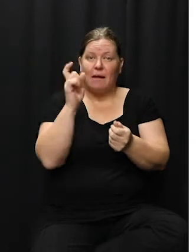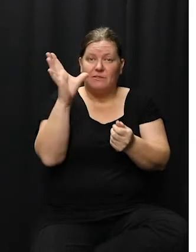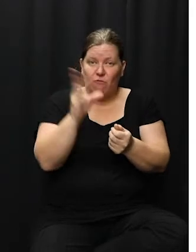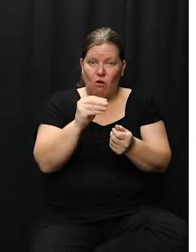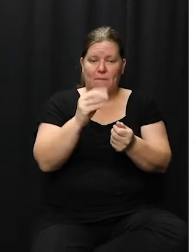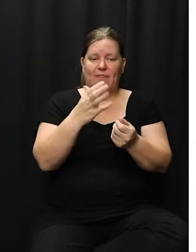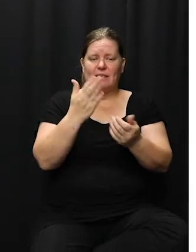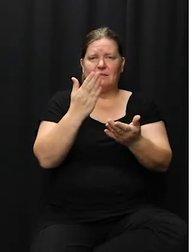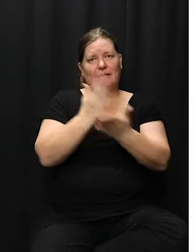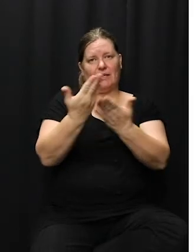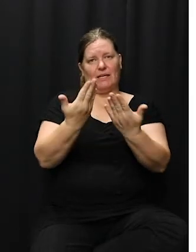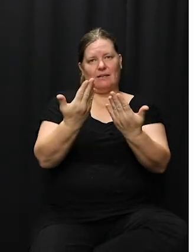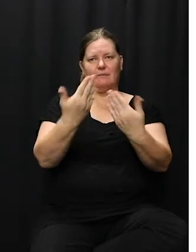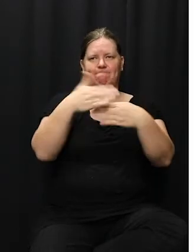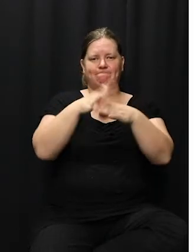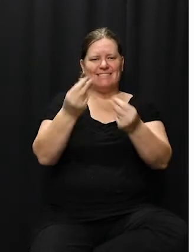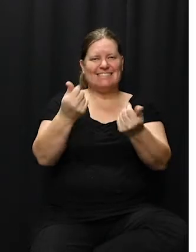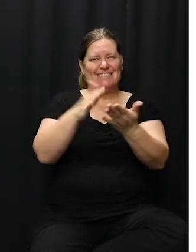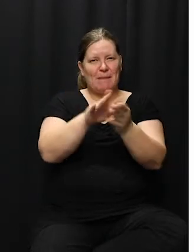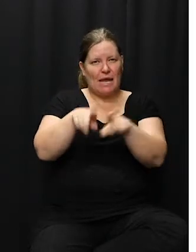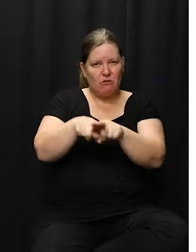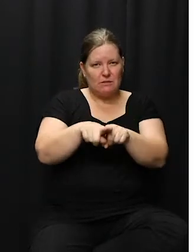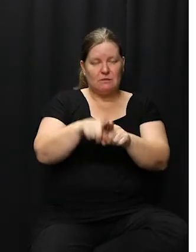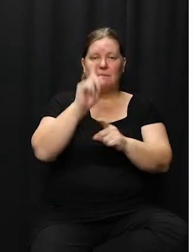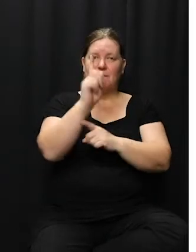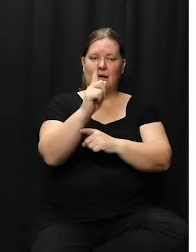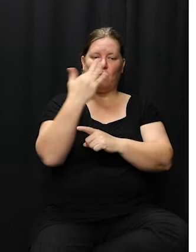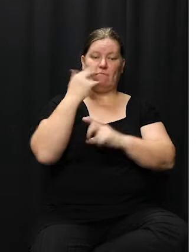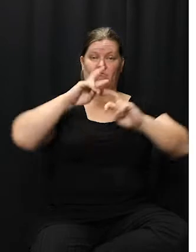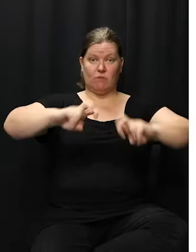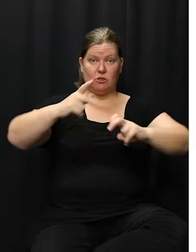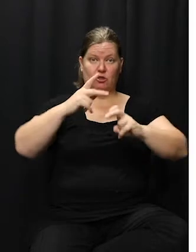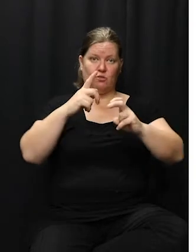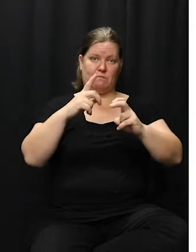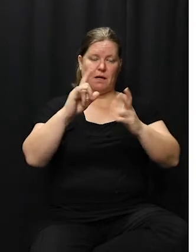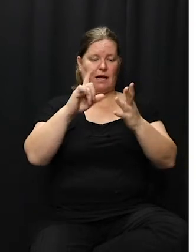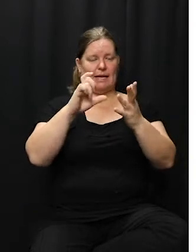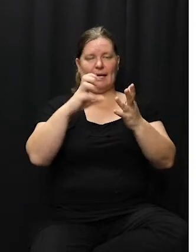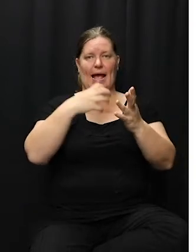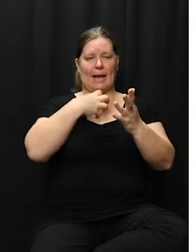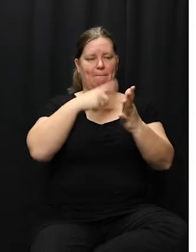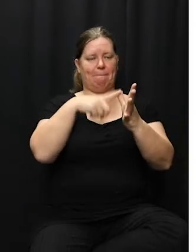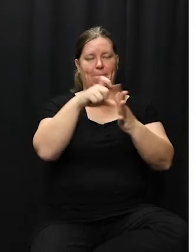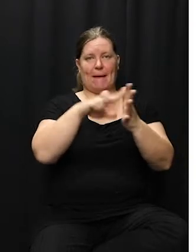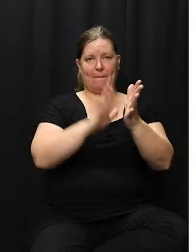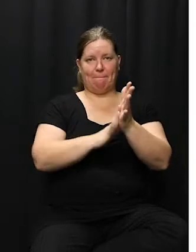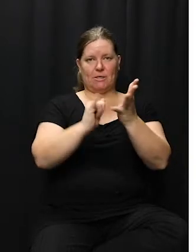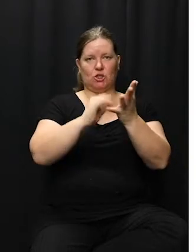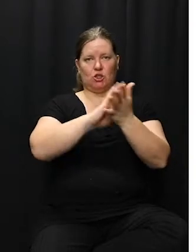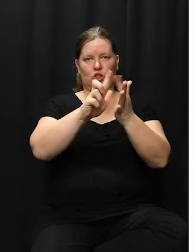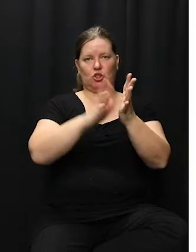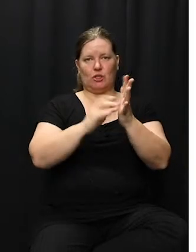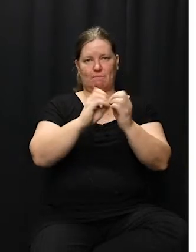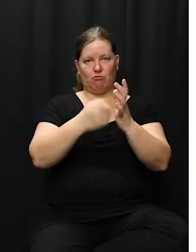from gesture, but it's actually very immersed in the language. So researchers have found, so Adam